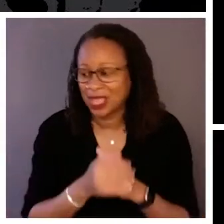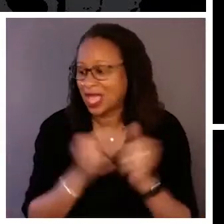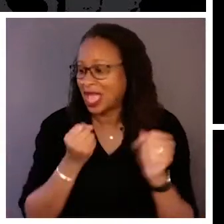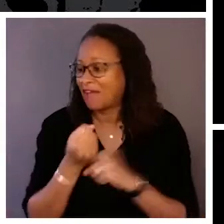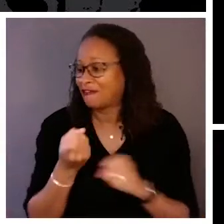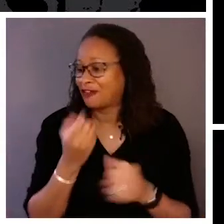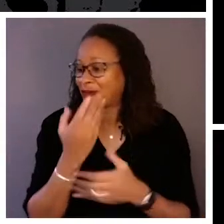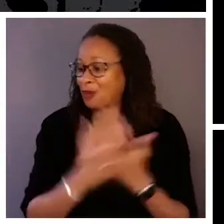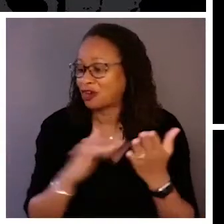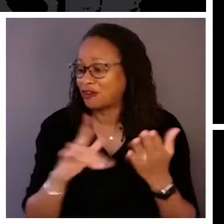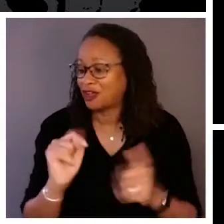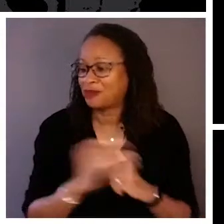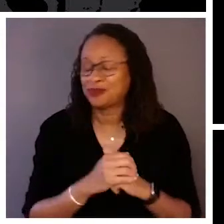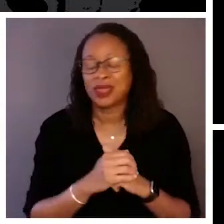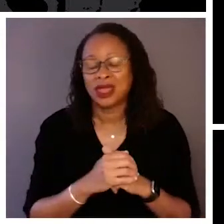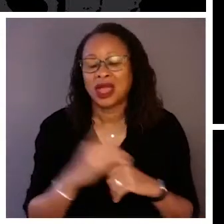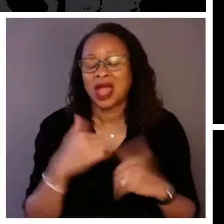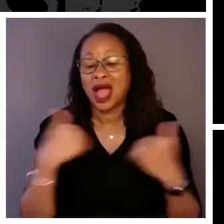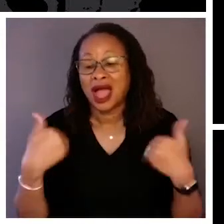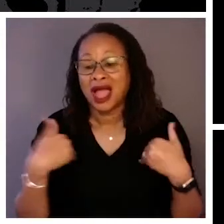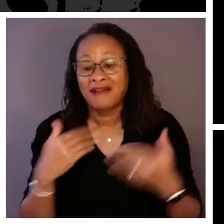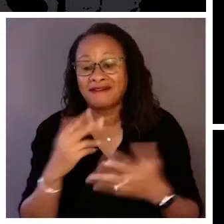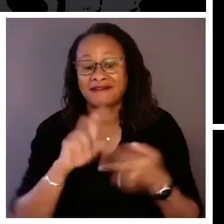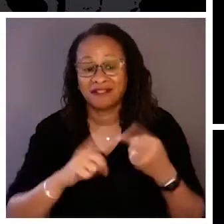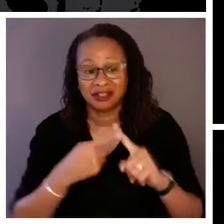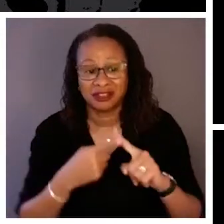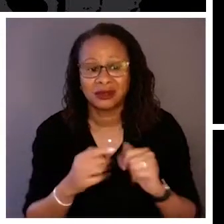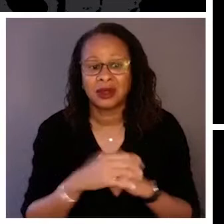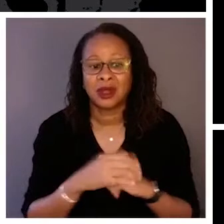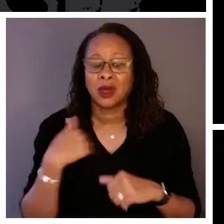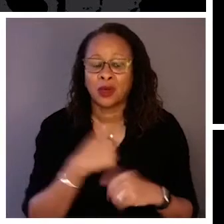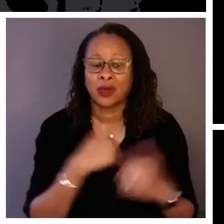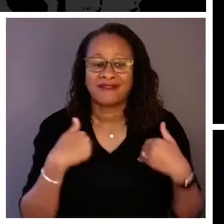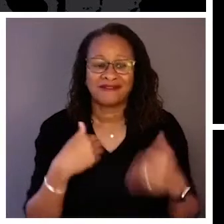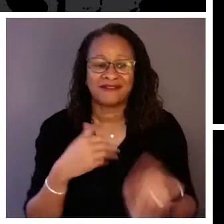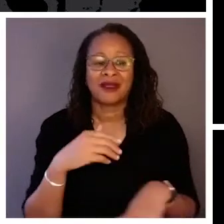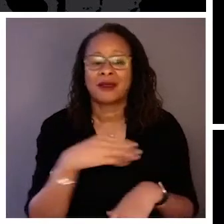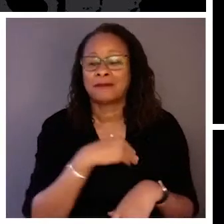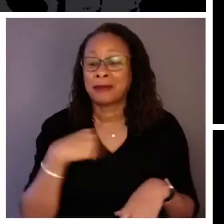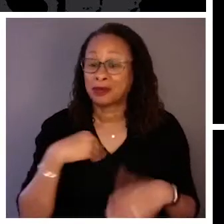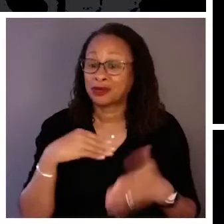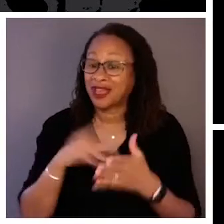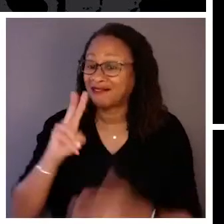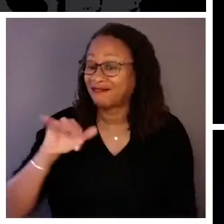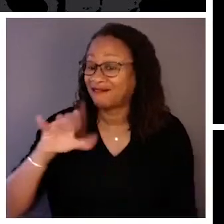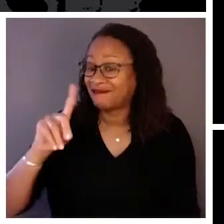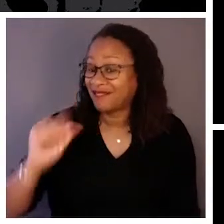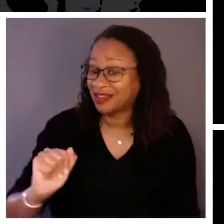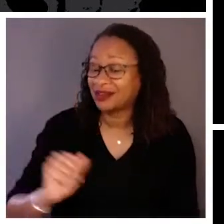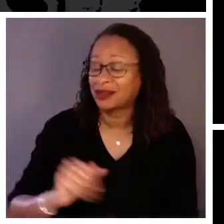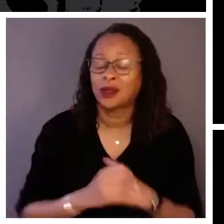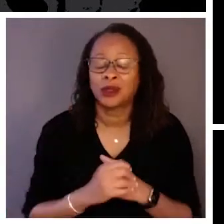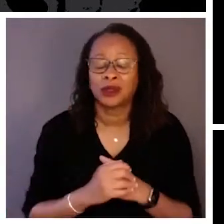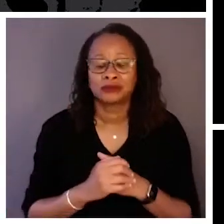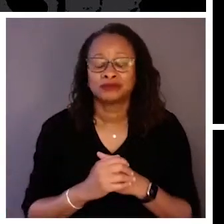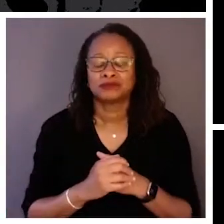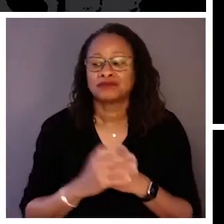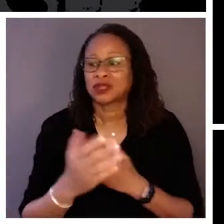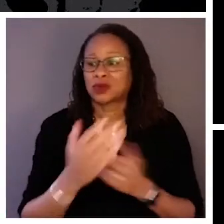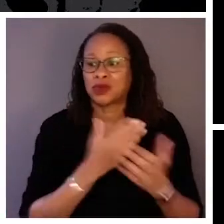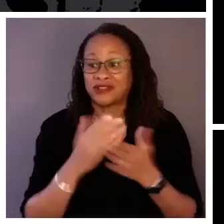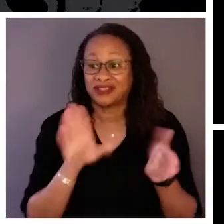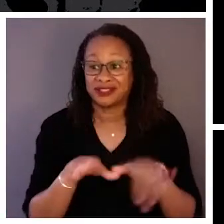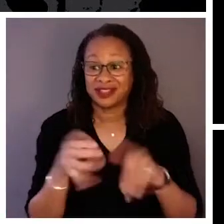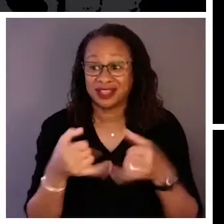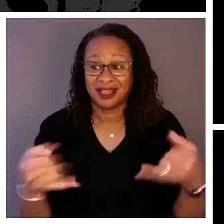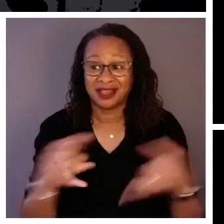it. I have friends and we have members at VITA who, you know, on whatever the deadline is,